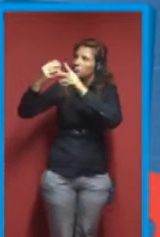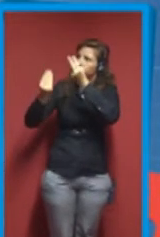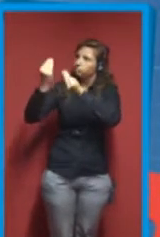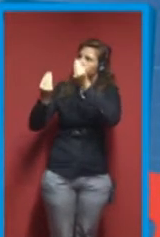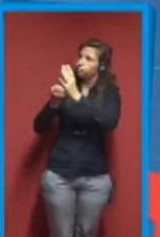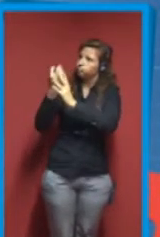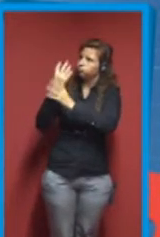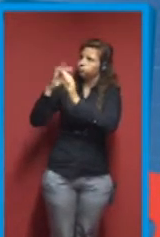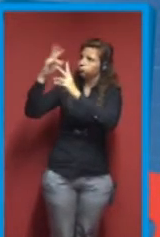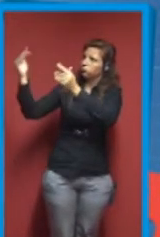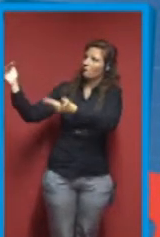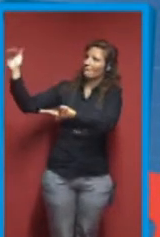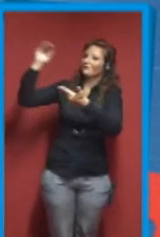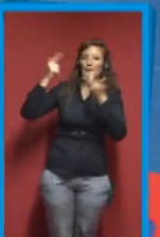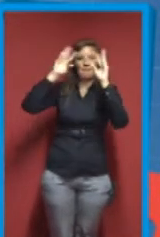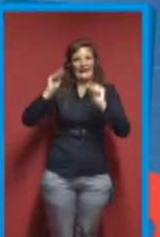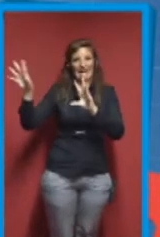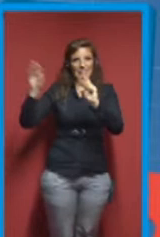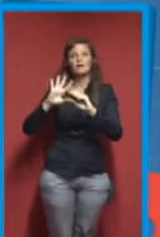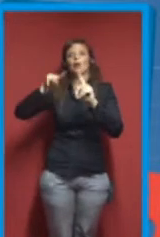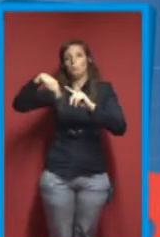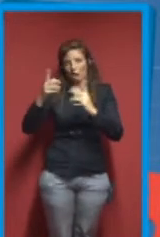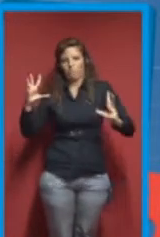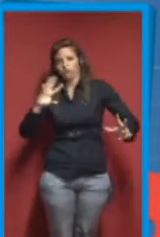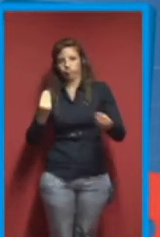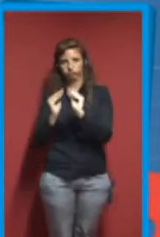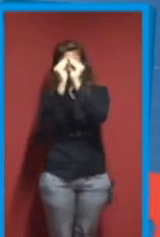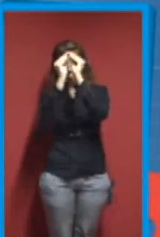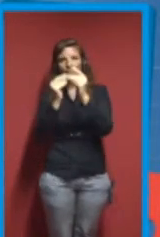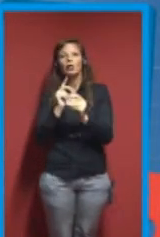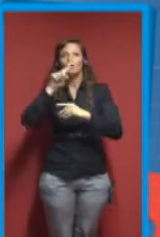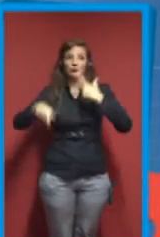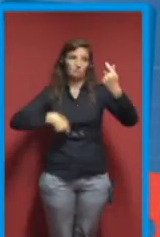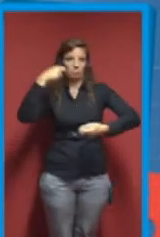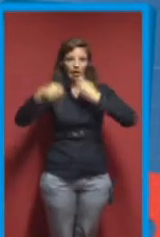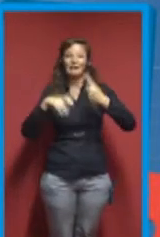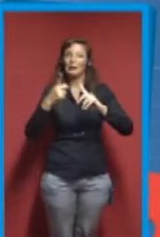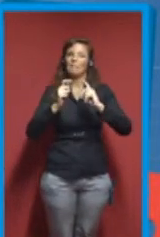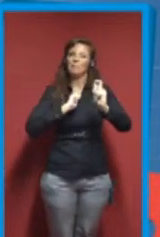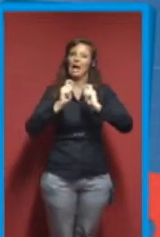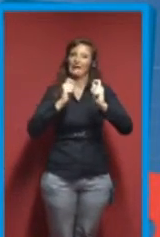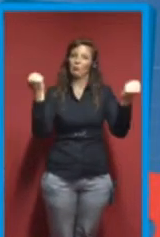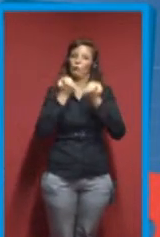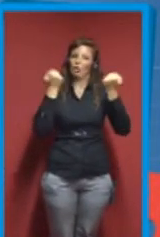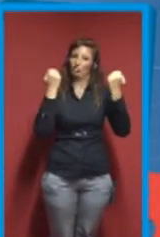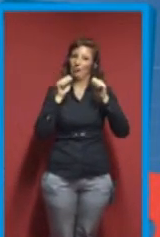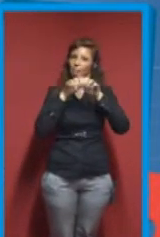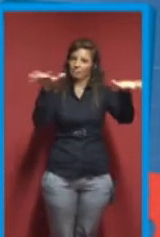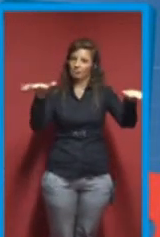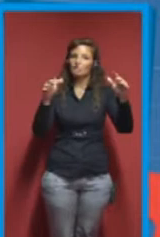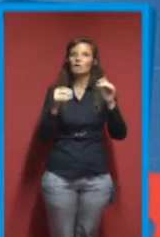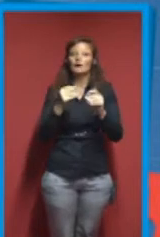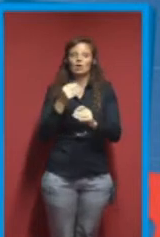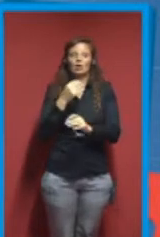money on marketing. You can't make toys for individuals. American Girl does it, but what they do is they